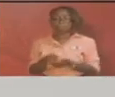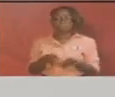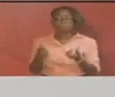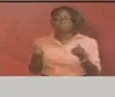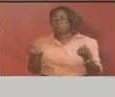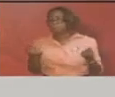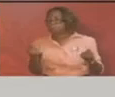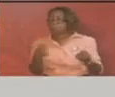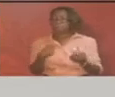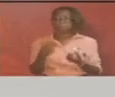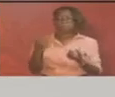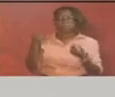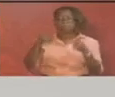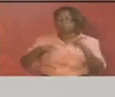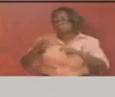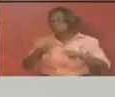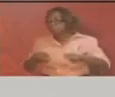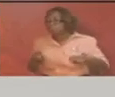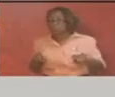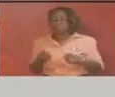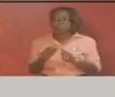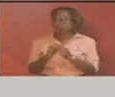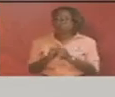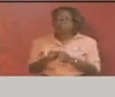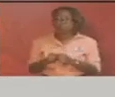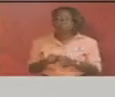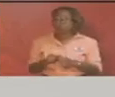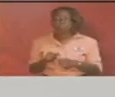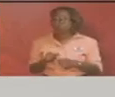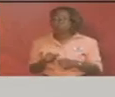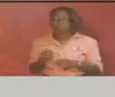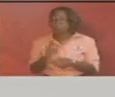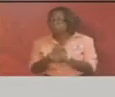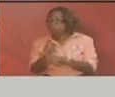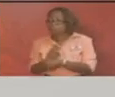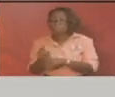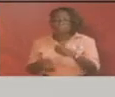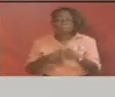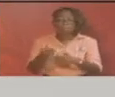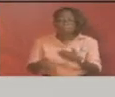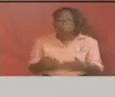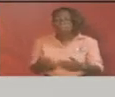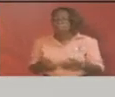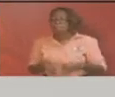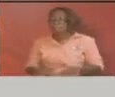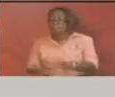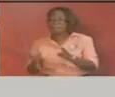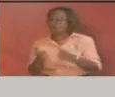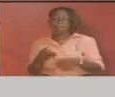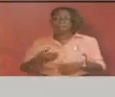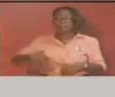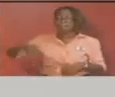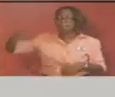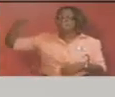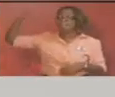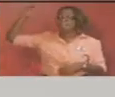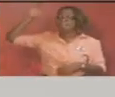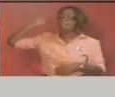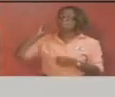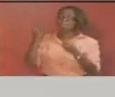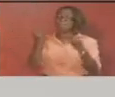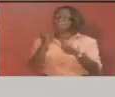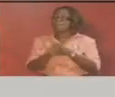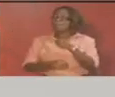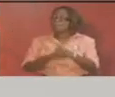at the regulatory process that has been used for decades, have faith in the regulatory process of WHO and of Trinidad and